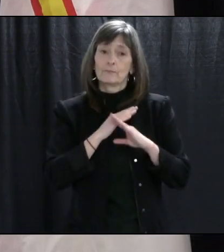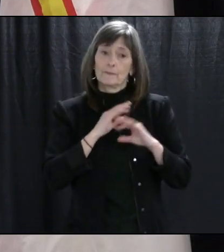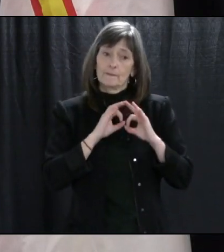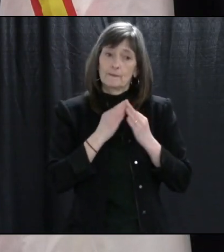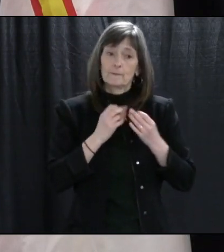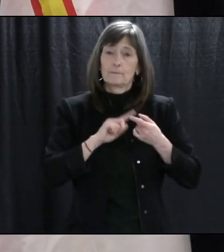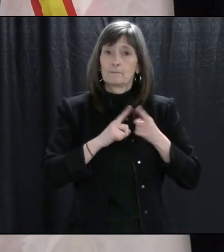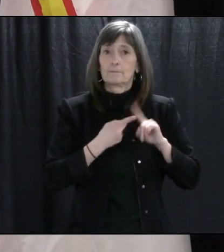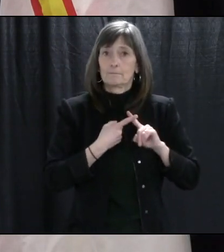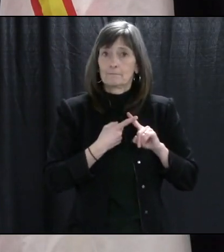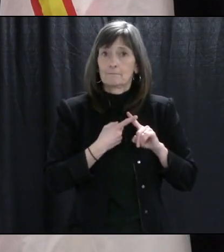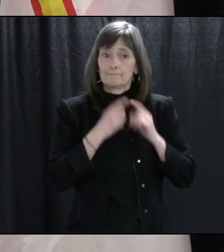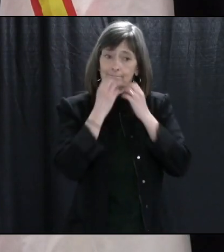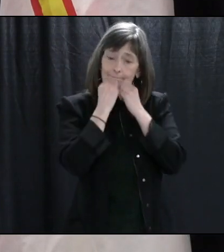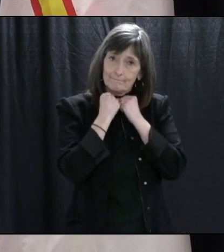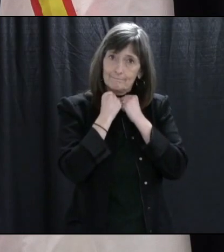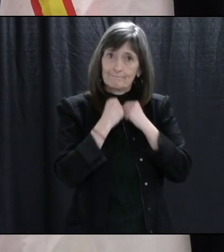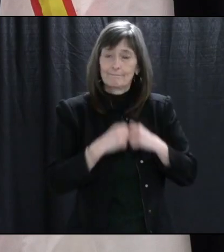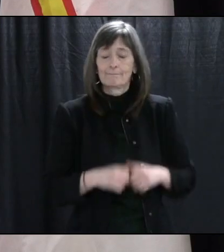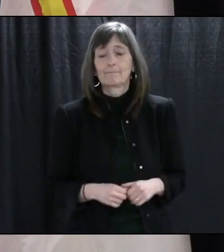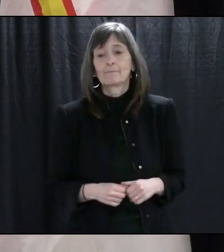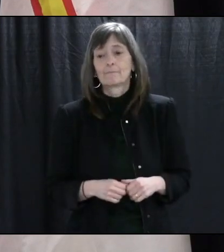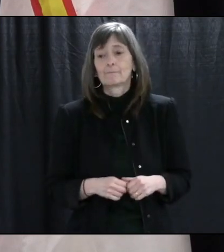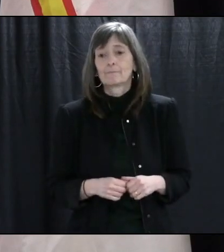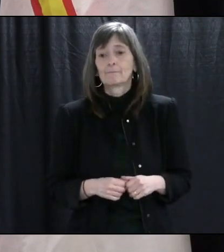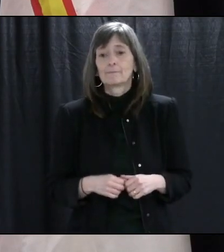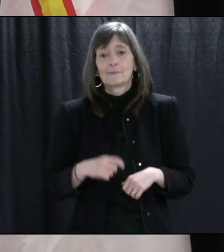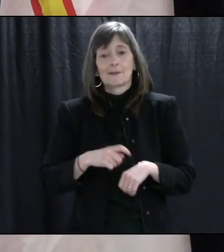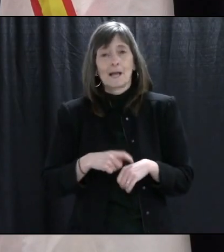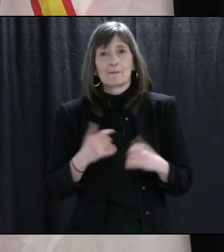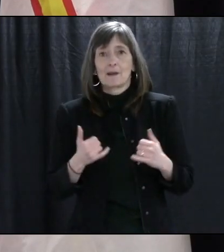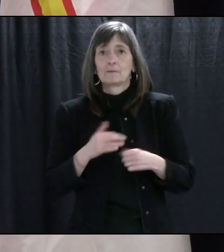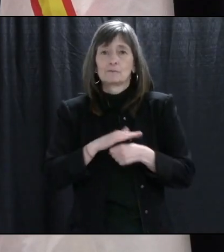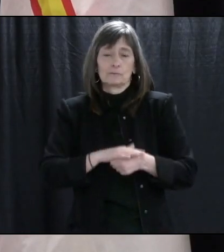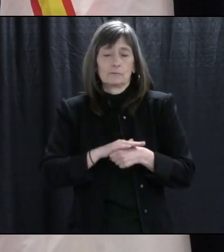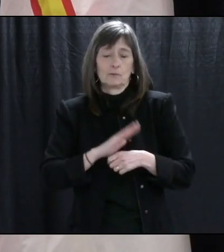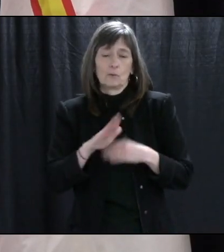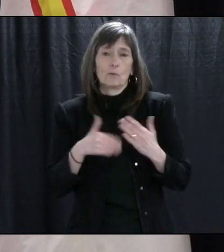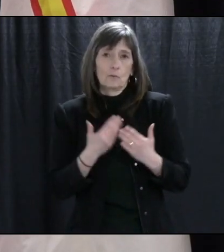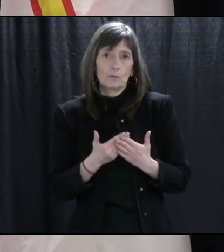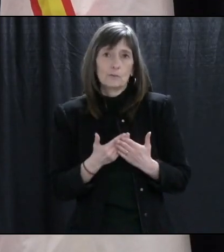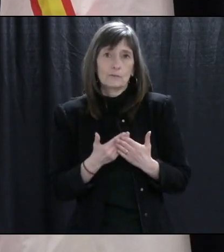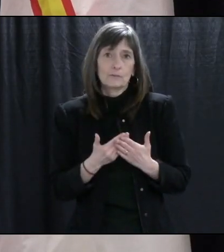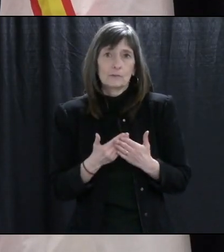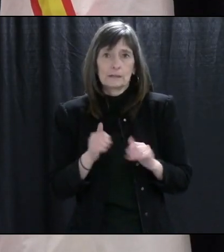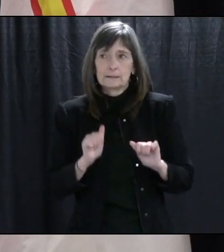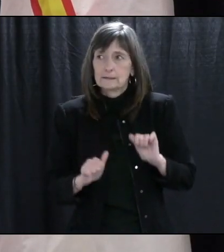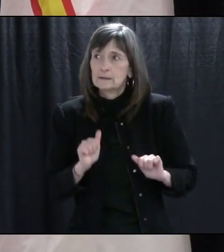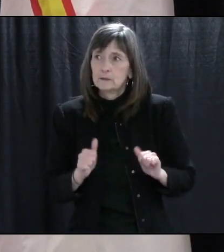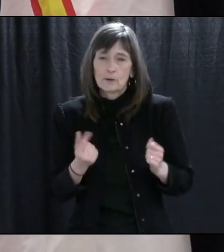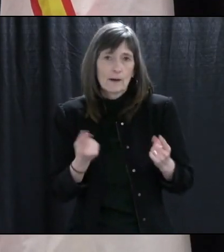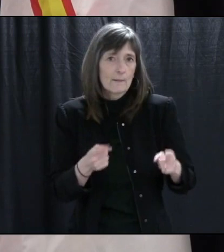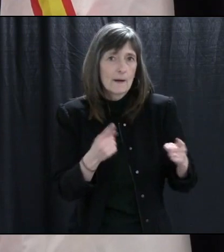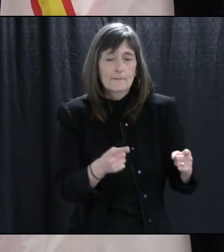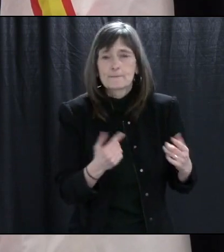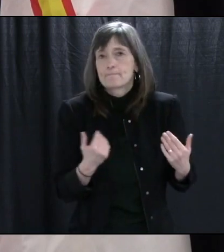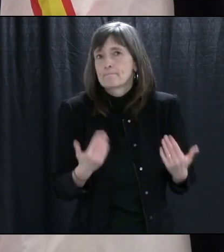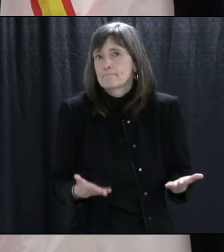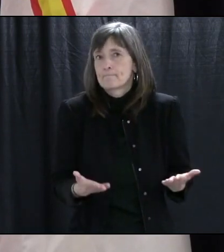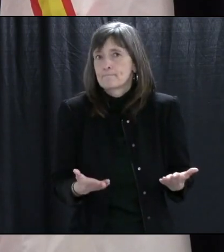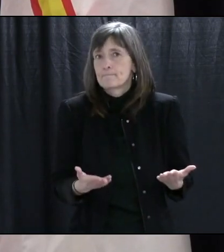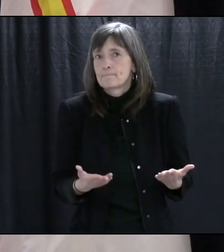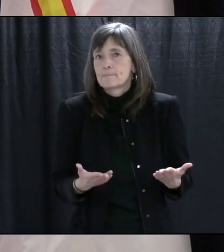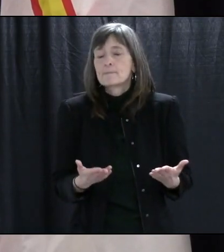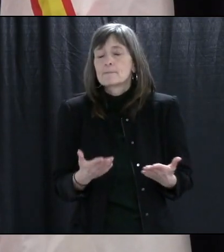ones. It's a time of uncertainty and a time of stress. It is important to recognize and to support our nurses and